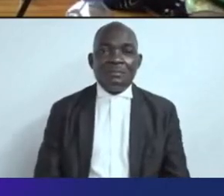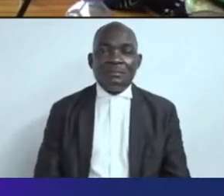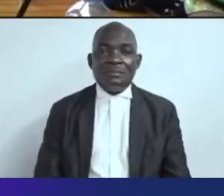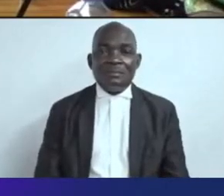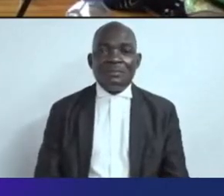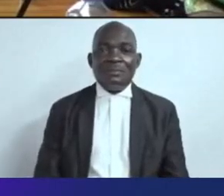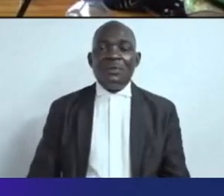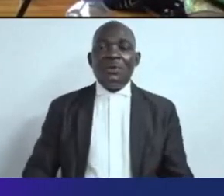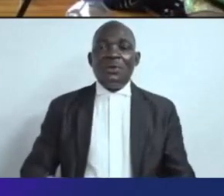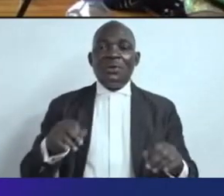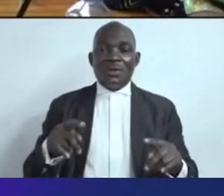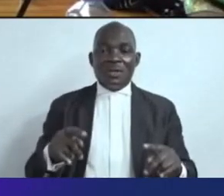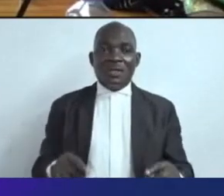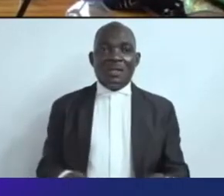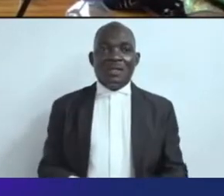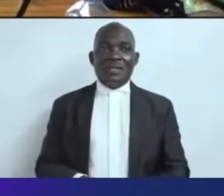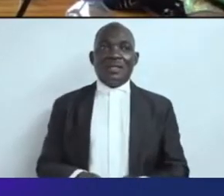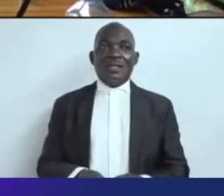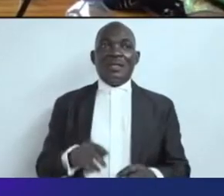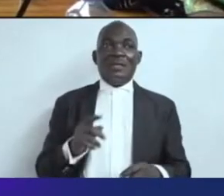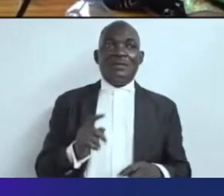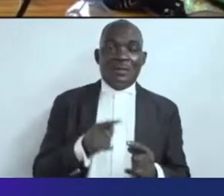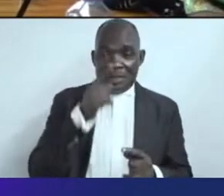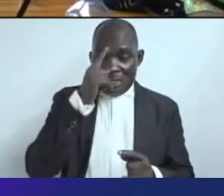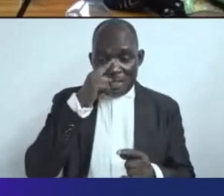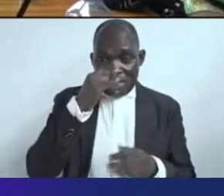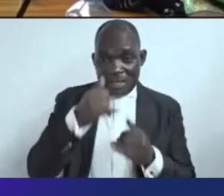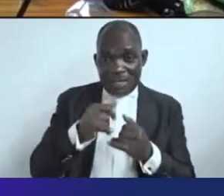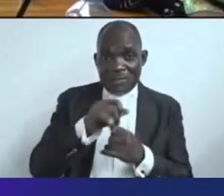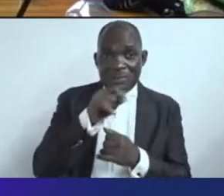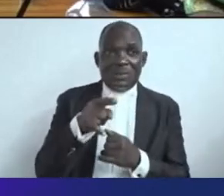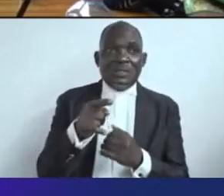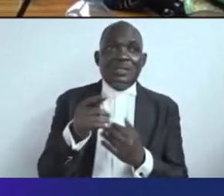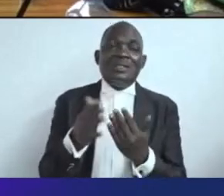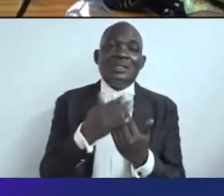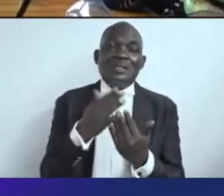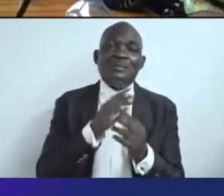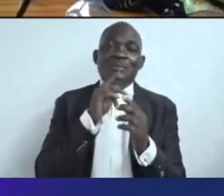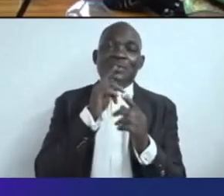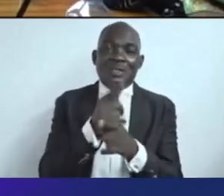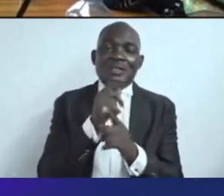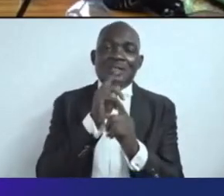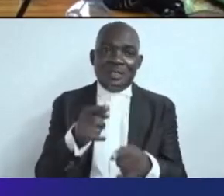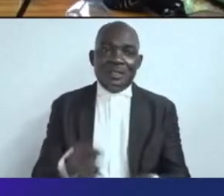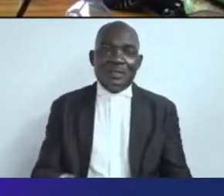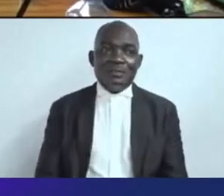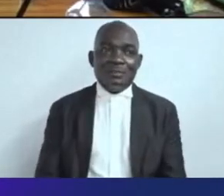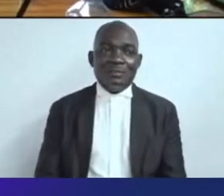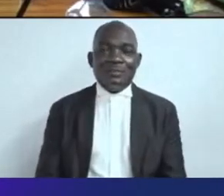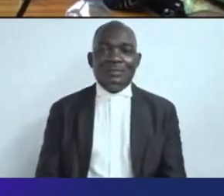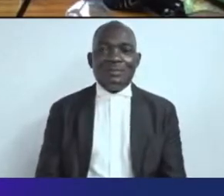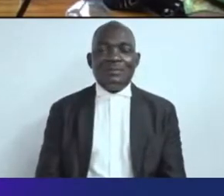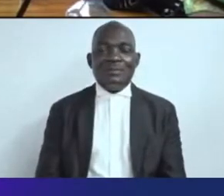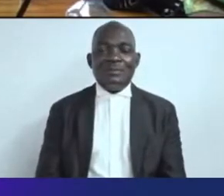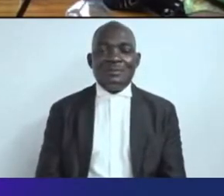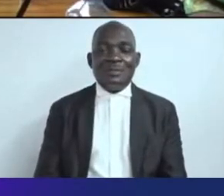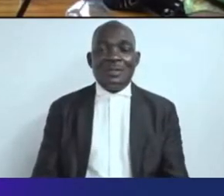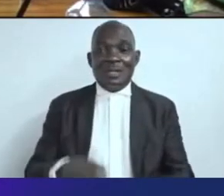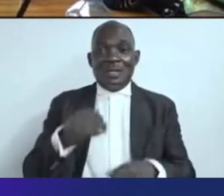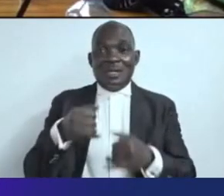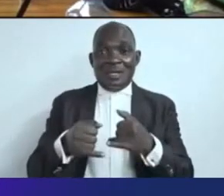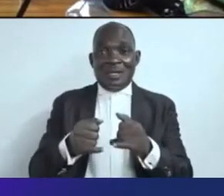Again, starting with the, somehow the last questions are the easiest to answer. The